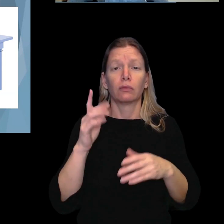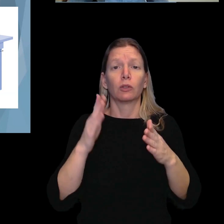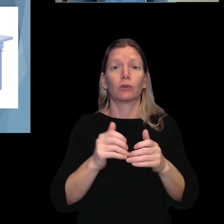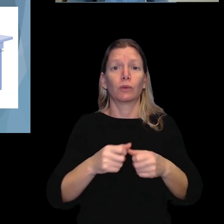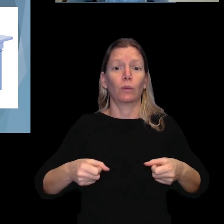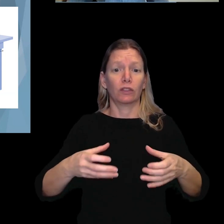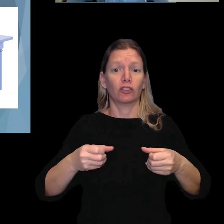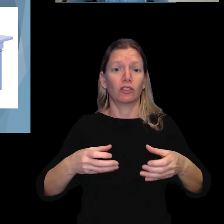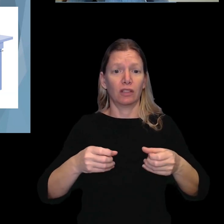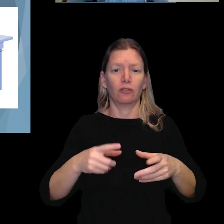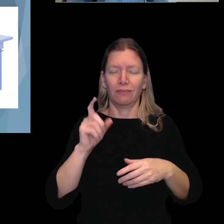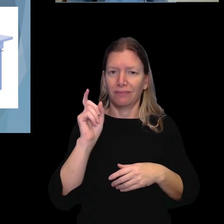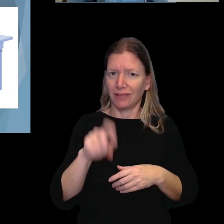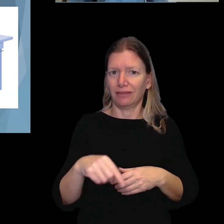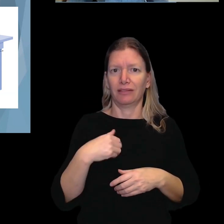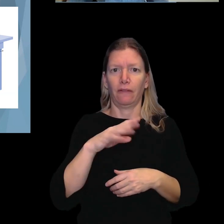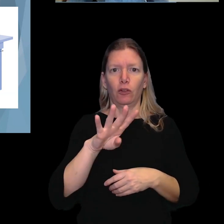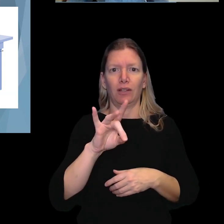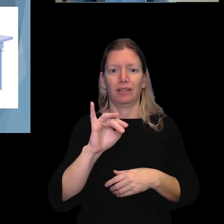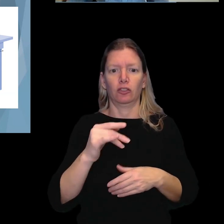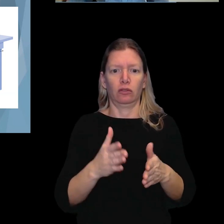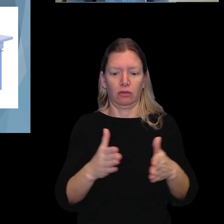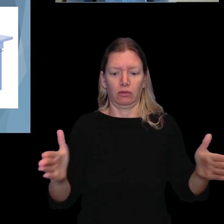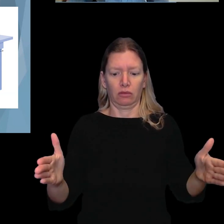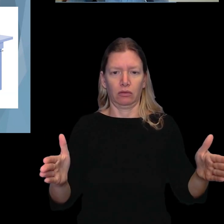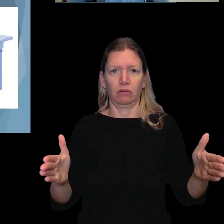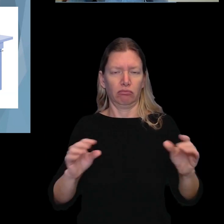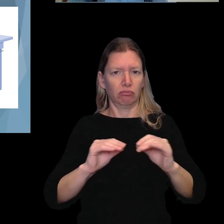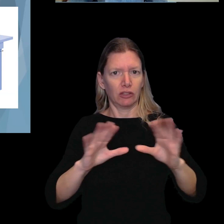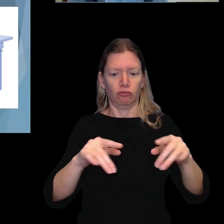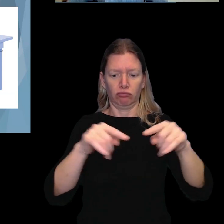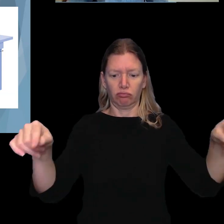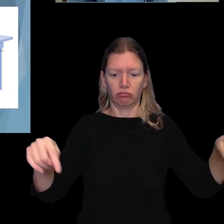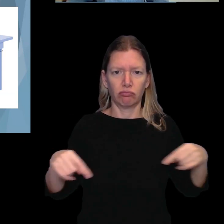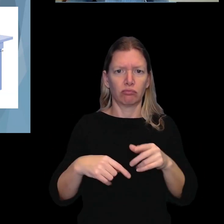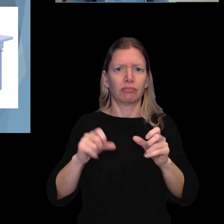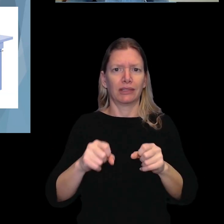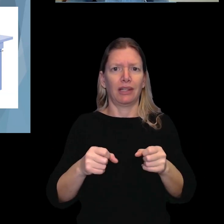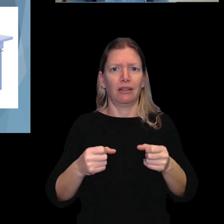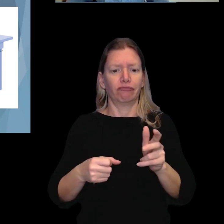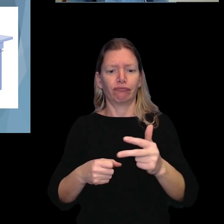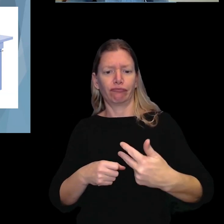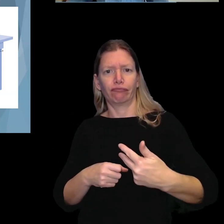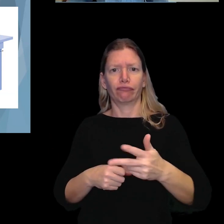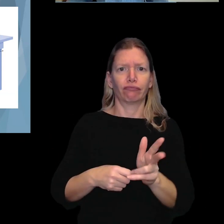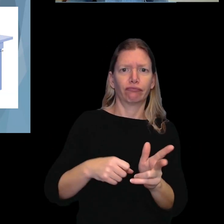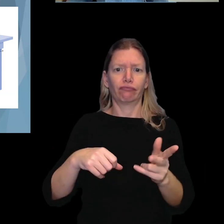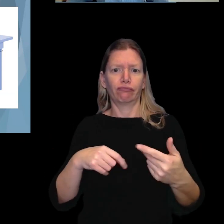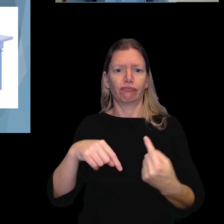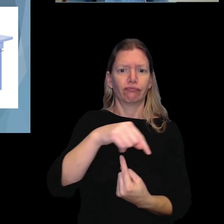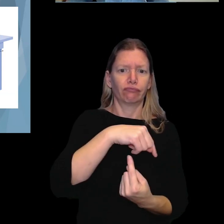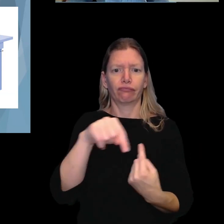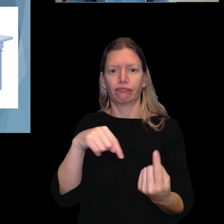able to maneuver. So a person who uses a wheelchair needs to have at least 48 inches of clear